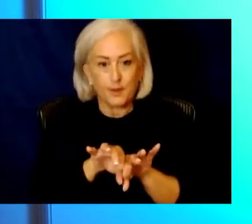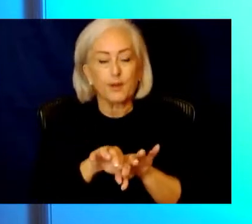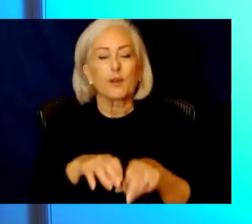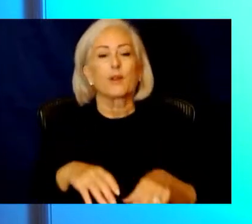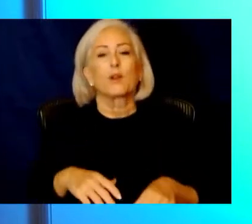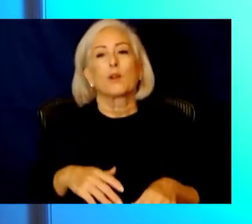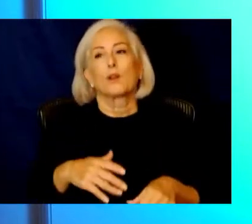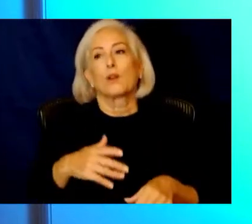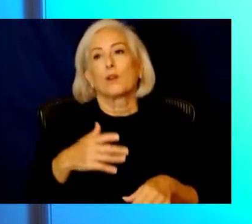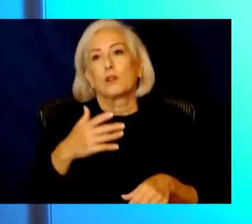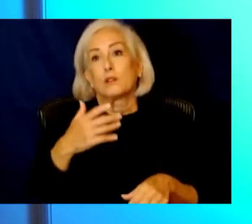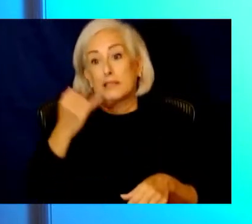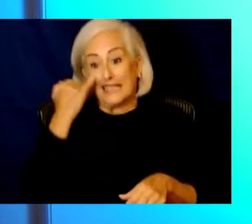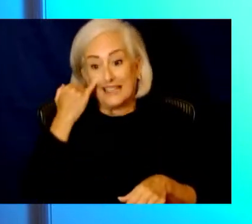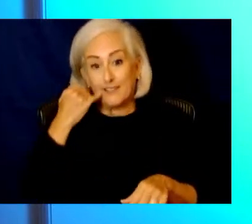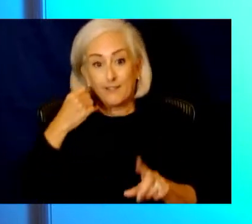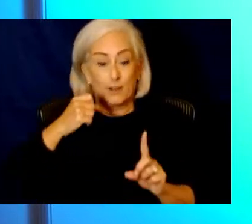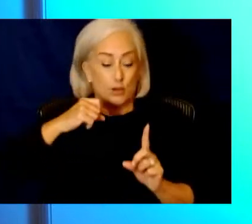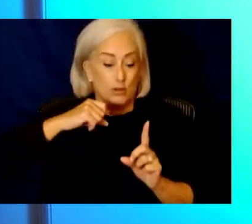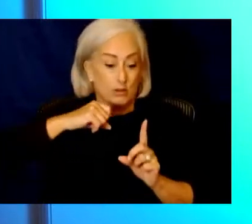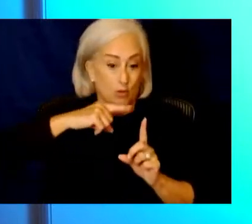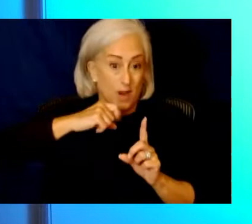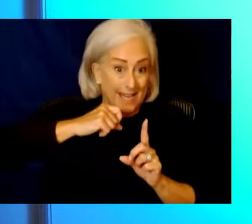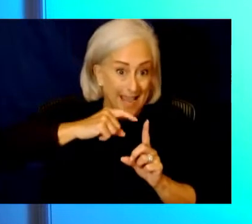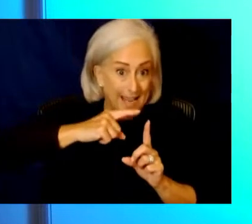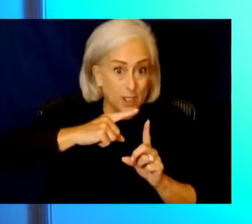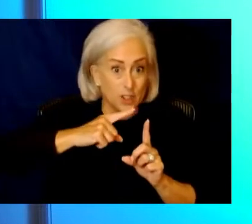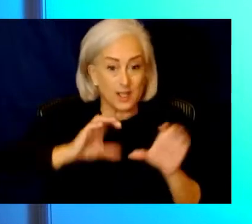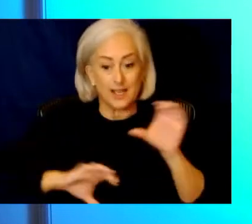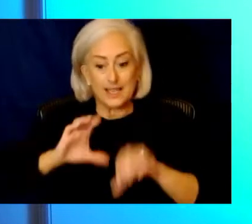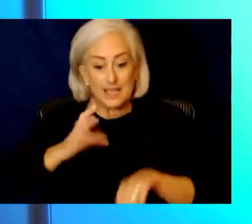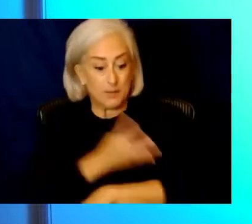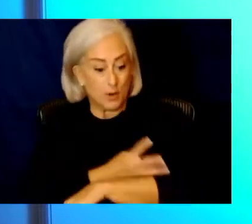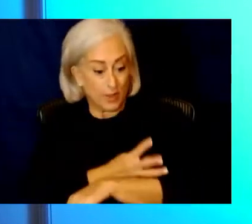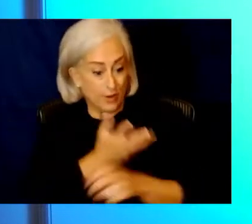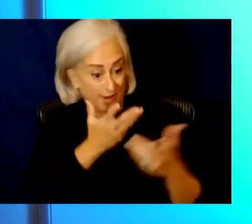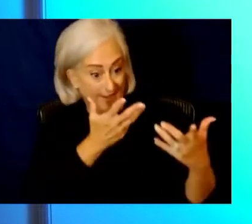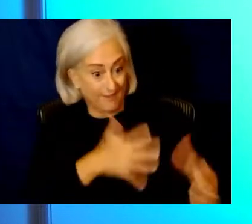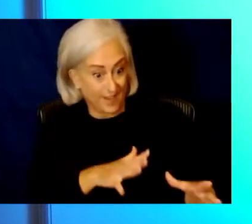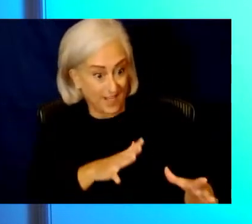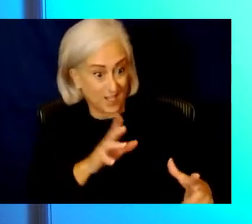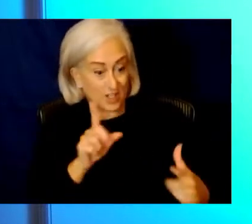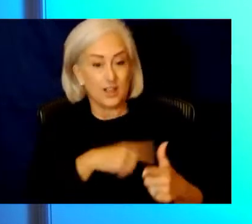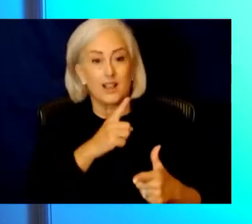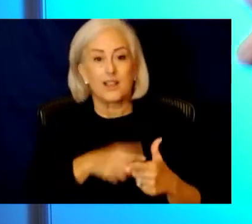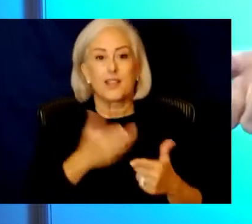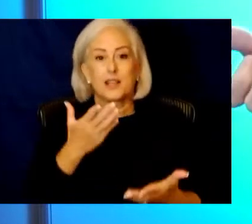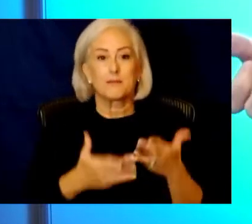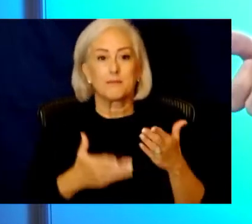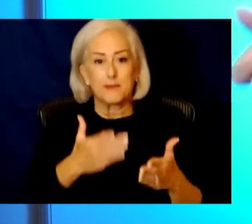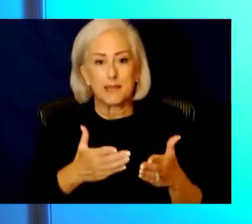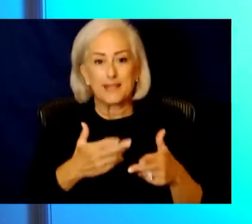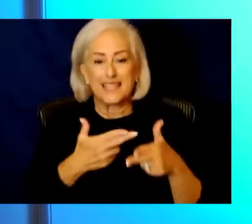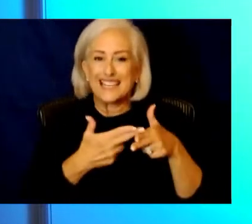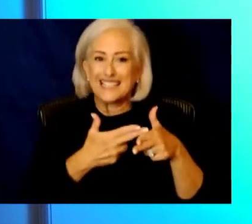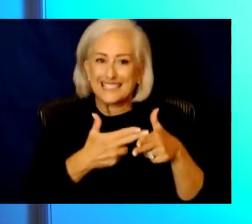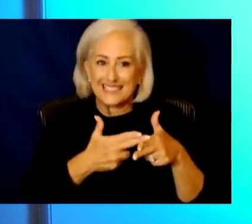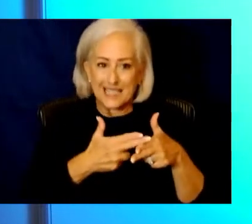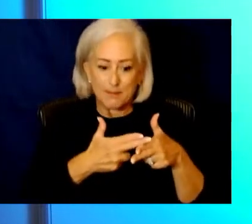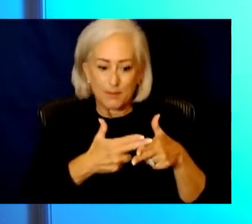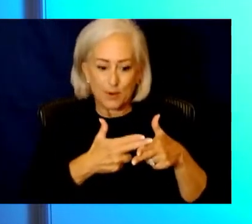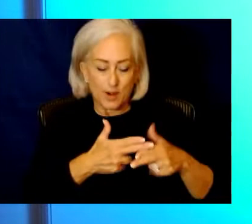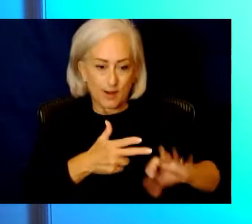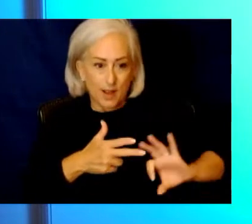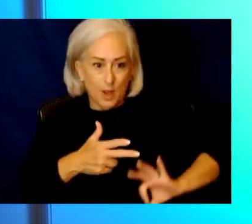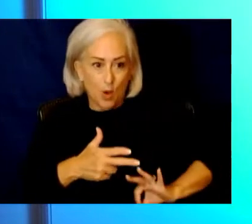received radiation and chemotherapy, which I would hypothesize he did, there's a high likelihood of doing a temporary ostomy or a temporary bag to give